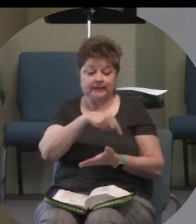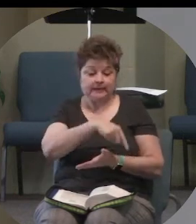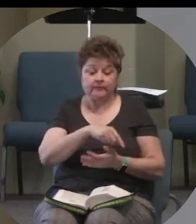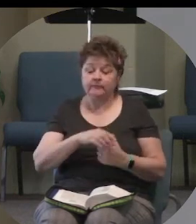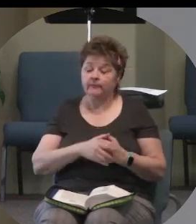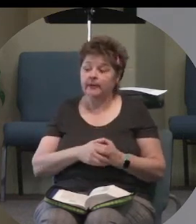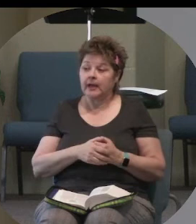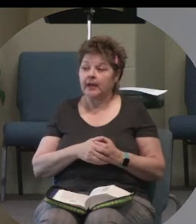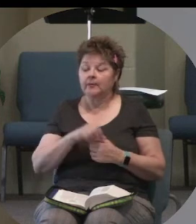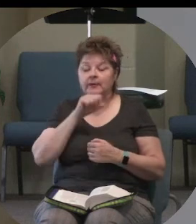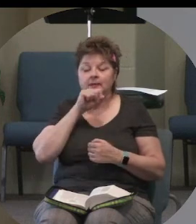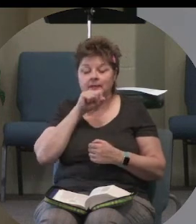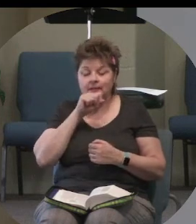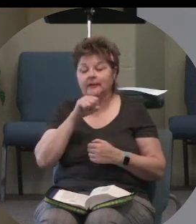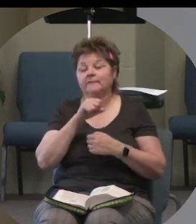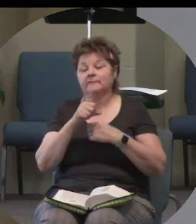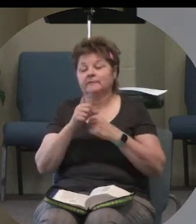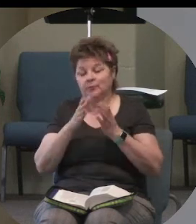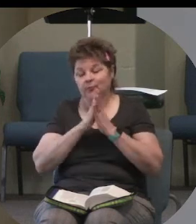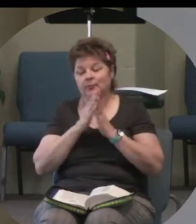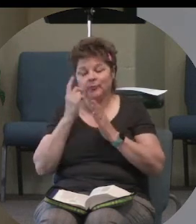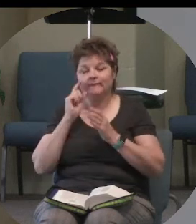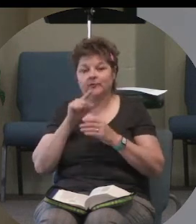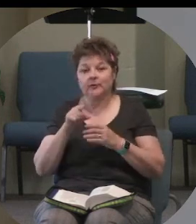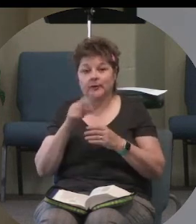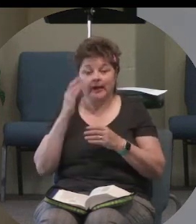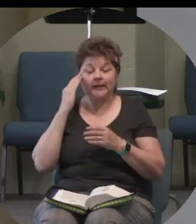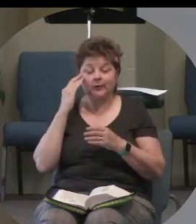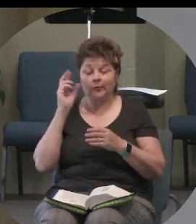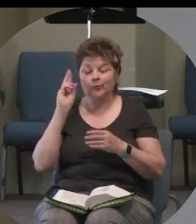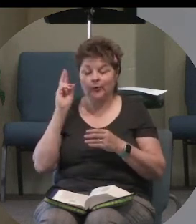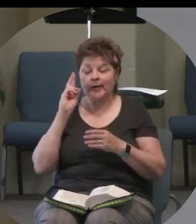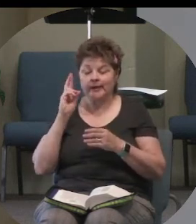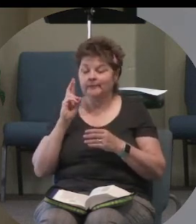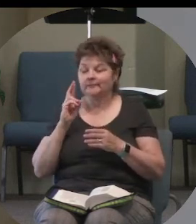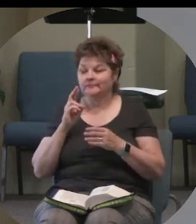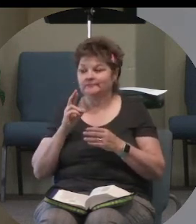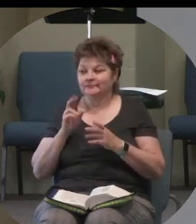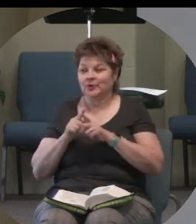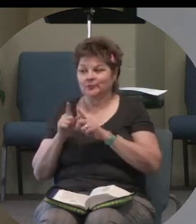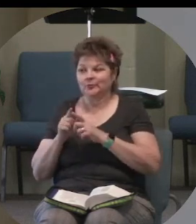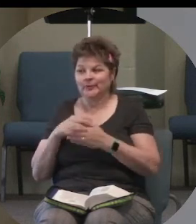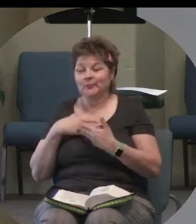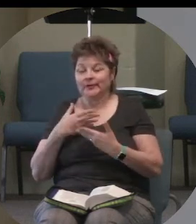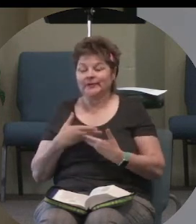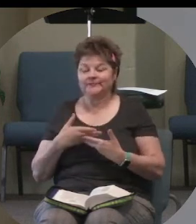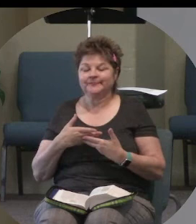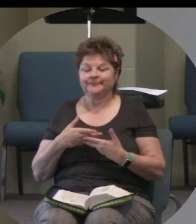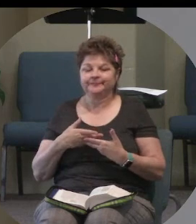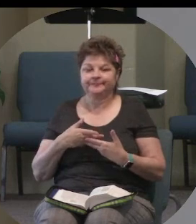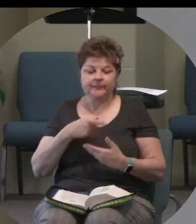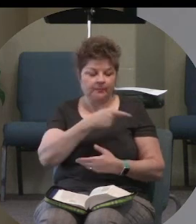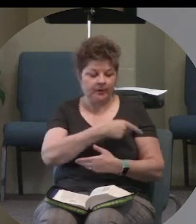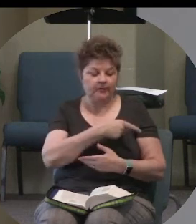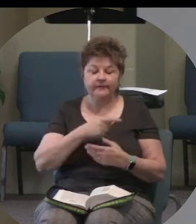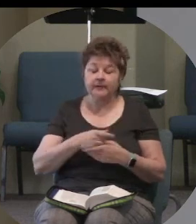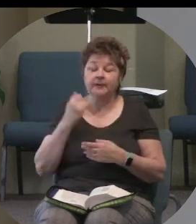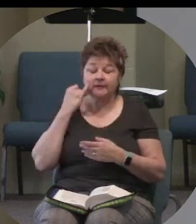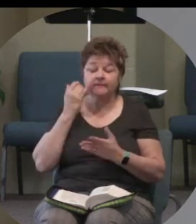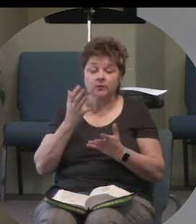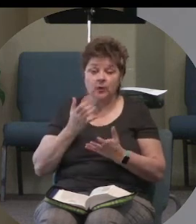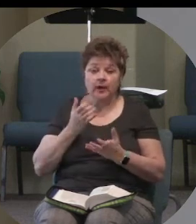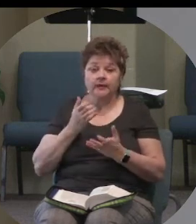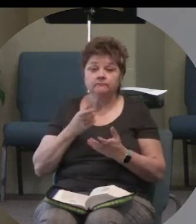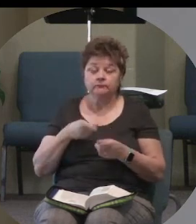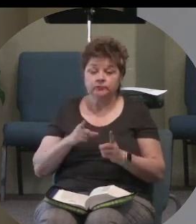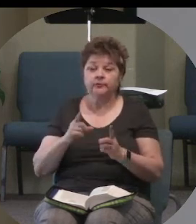I would love to pray for you. I'm sure Ray would be more than willing to pray for you as well up here at the front. But if you want, during this